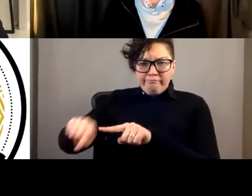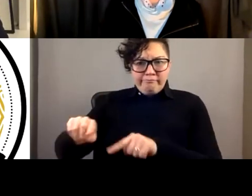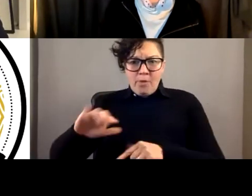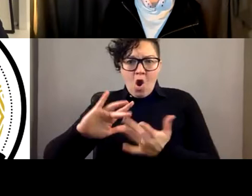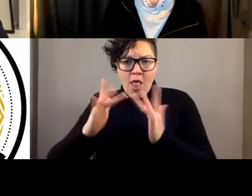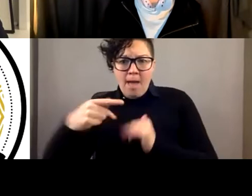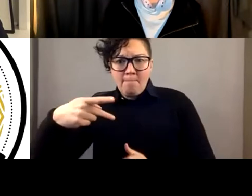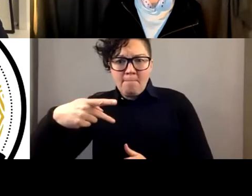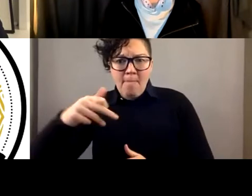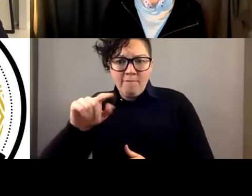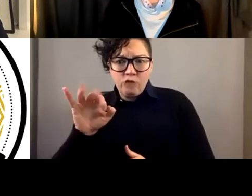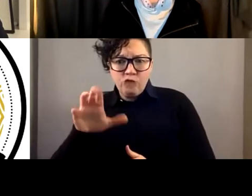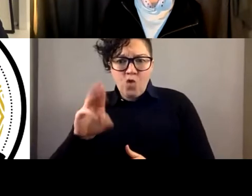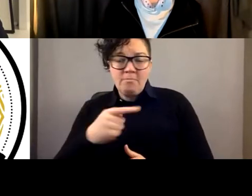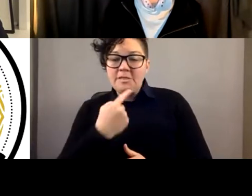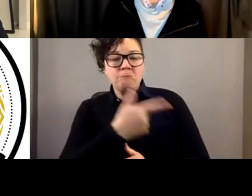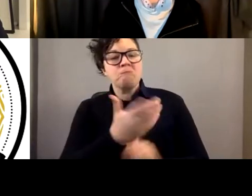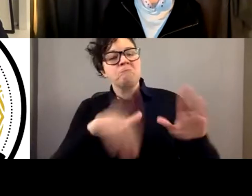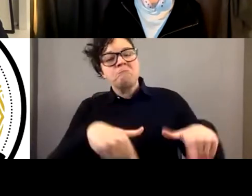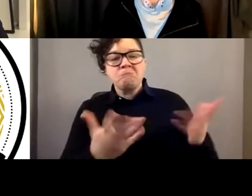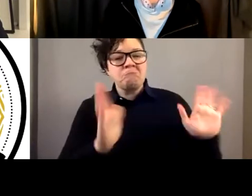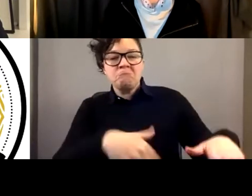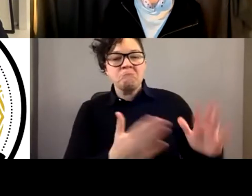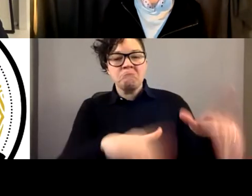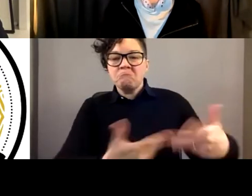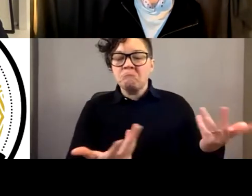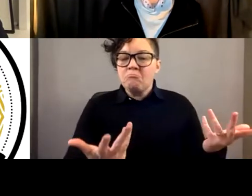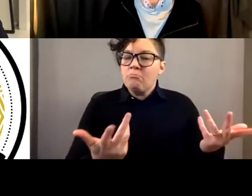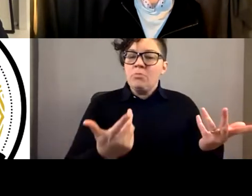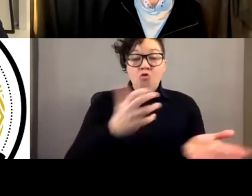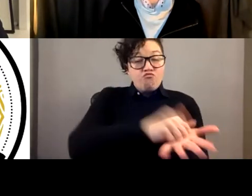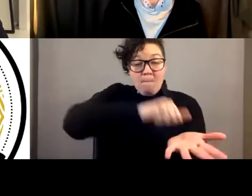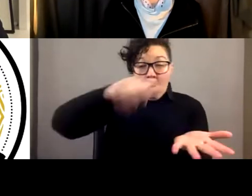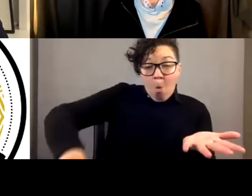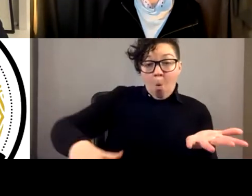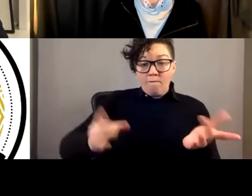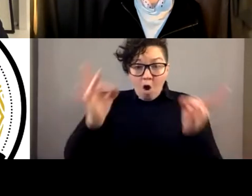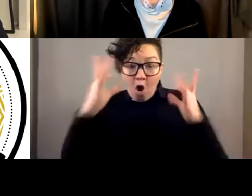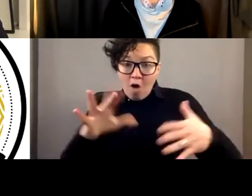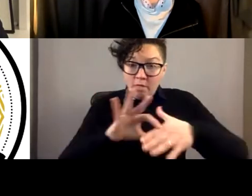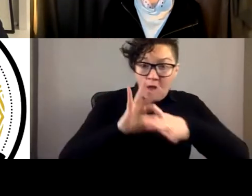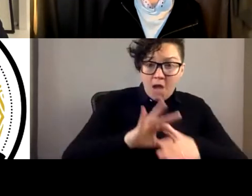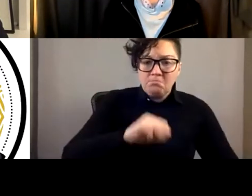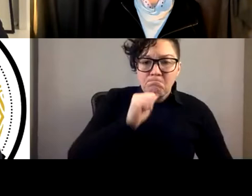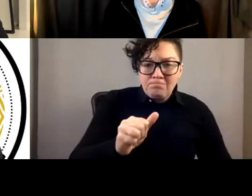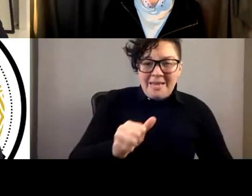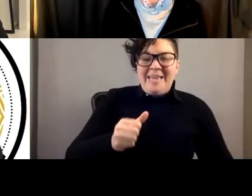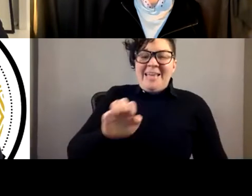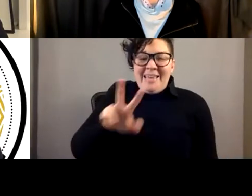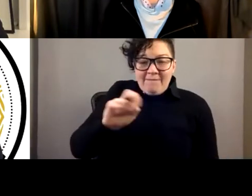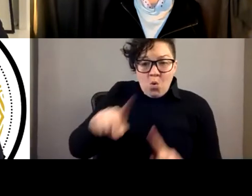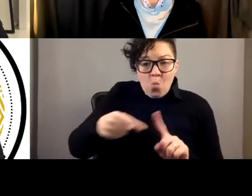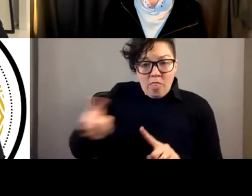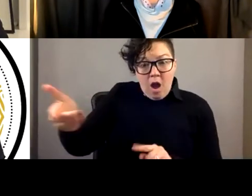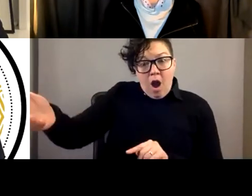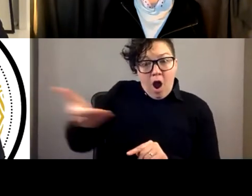content in most cases, including, startlingly, after these platforms hired these exact women as paid